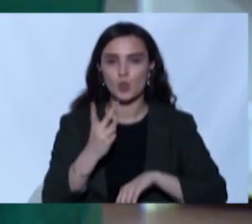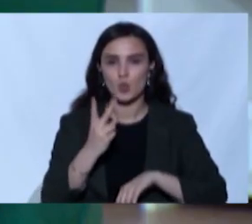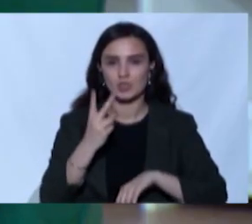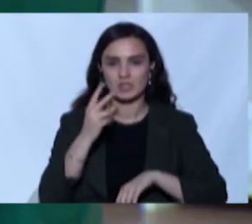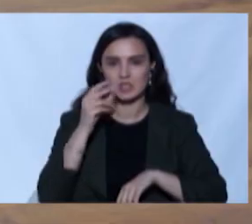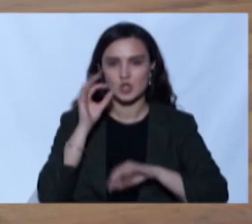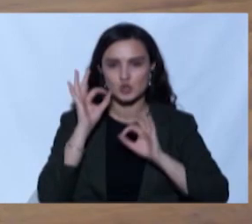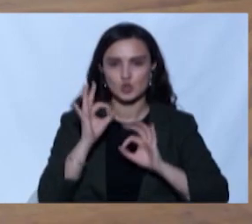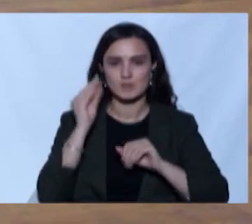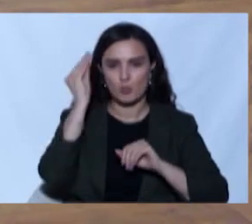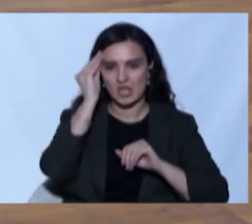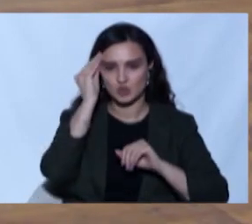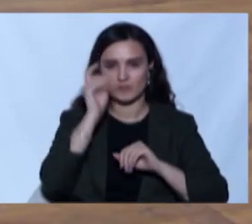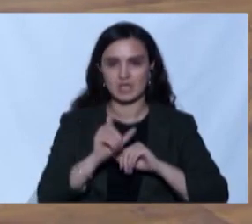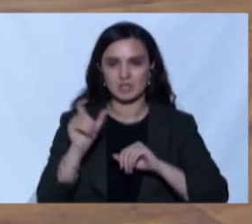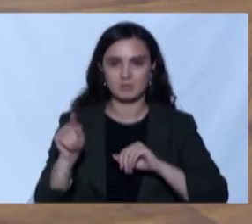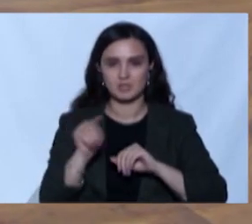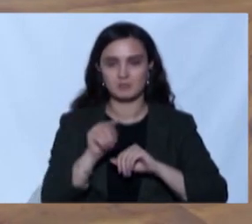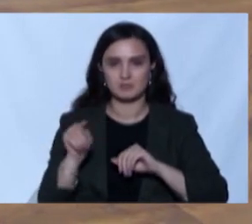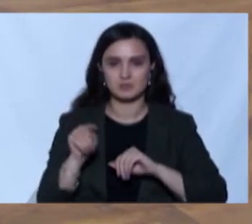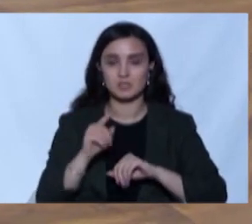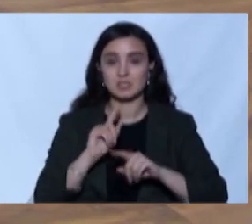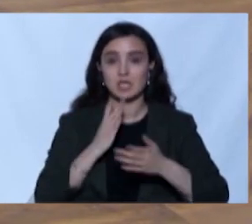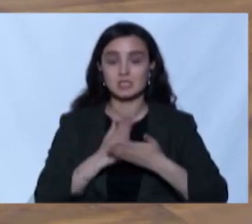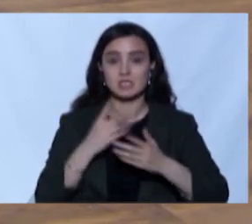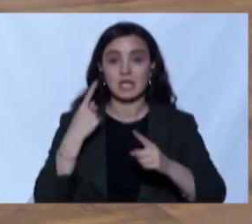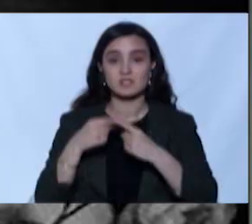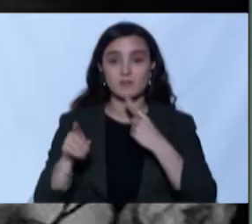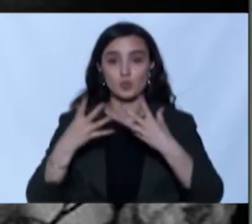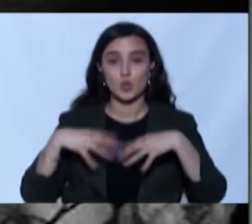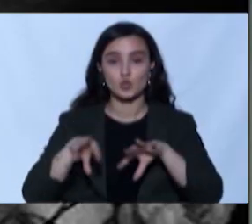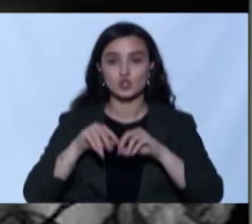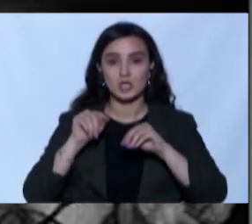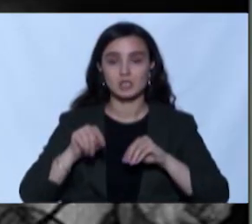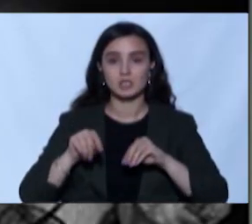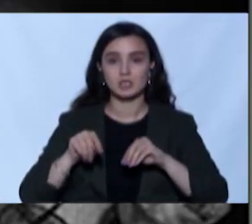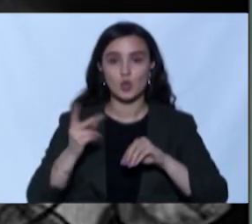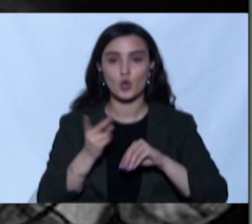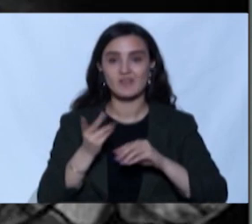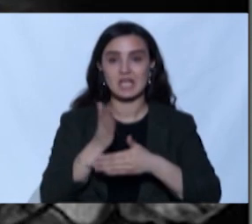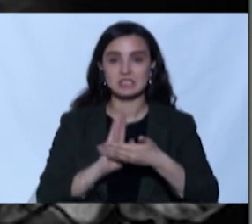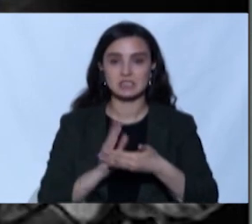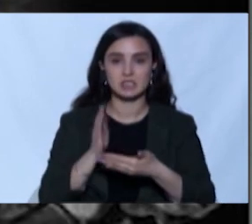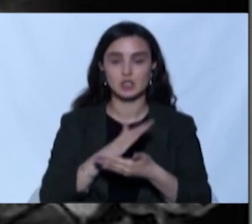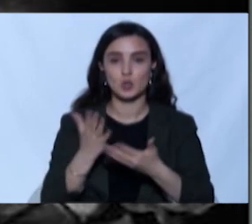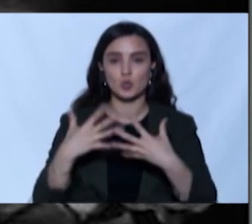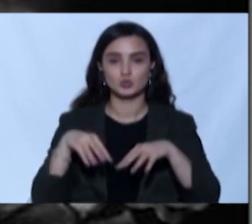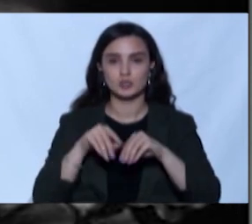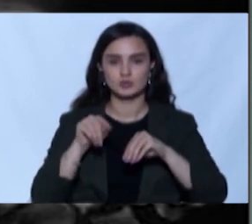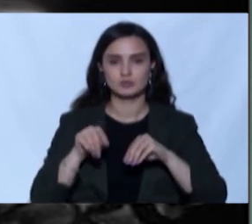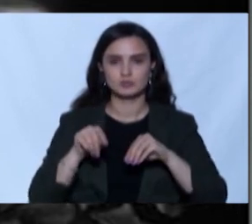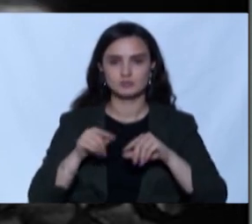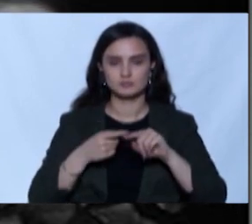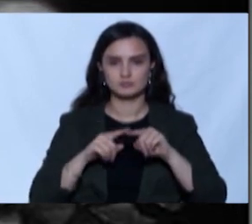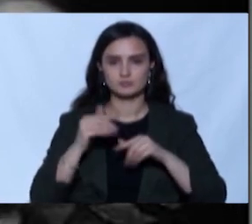people. Yes, and what we have is a radical family. We have both parts of the family steeped